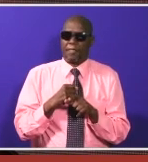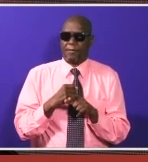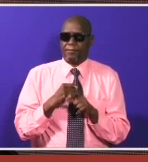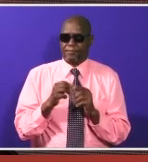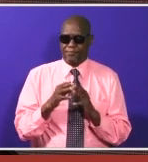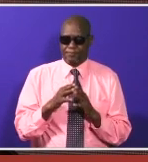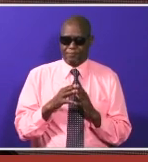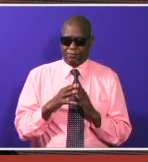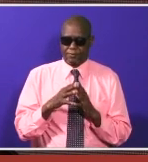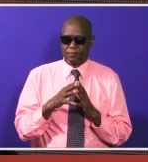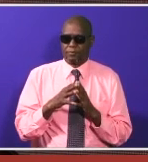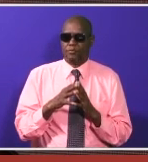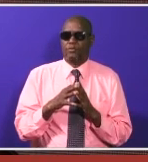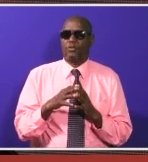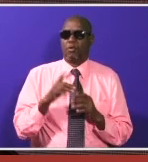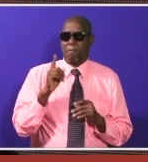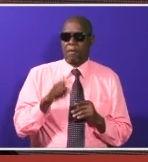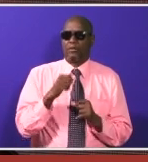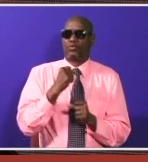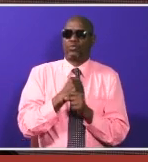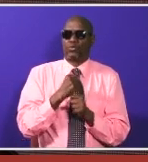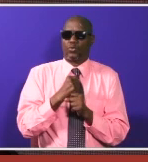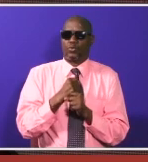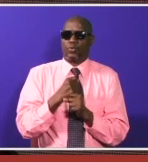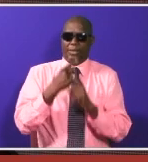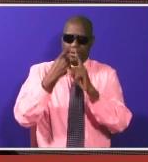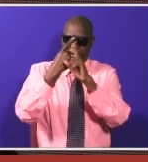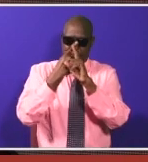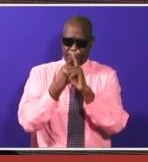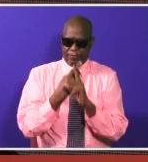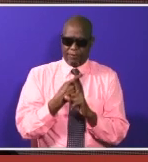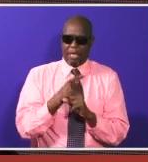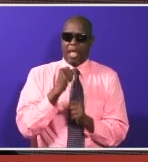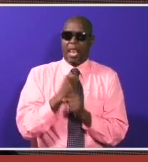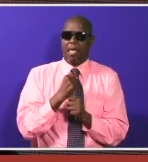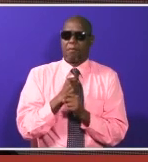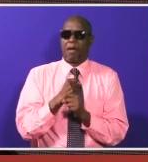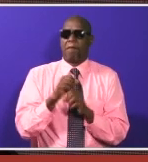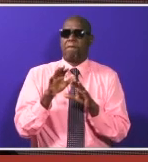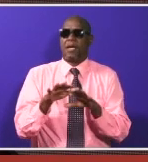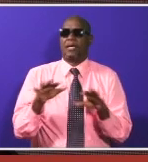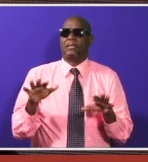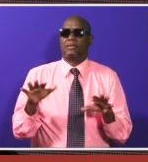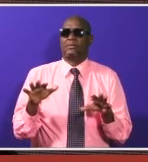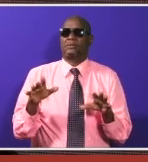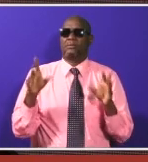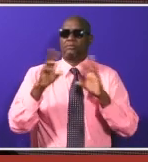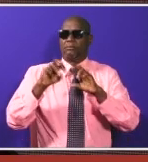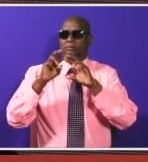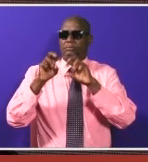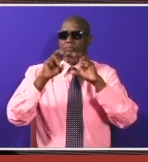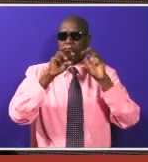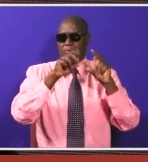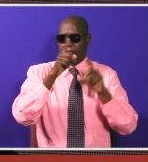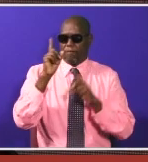way down. So we have to do a number of labor market surveys, international salary benchmarking. And once we have